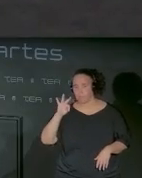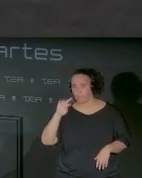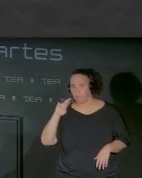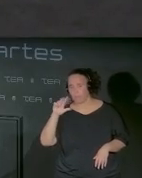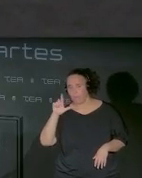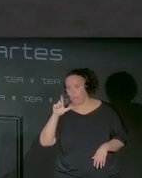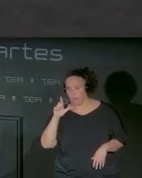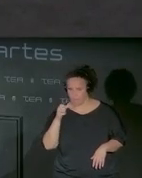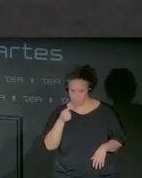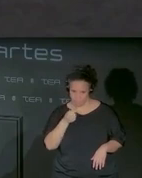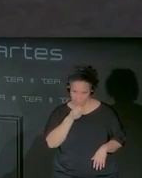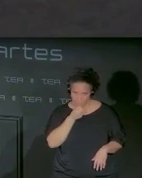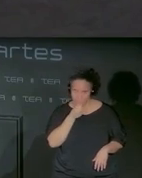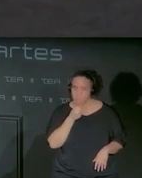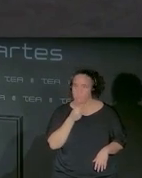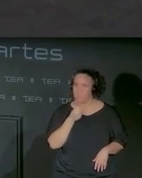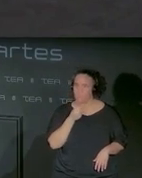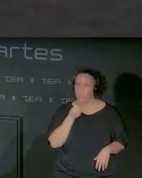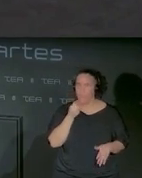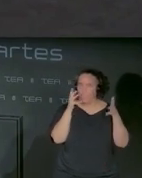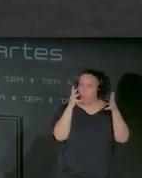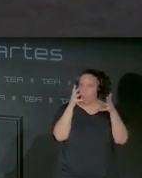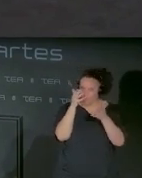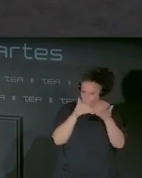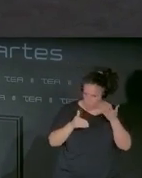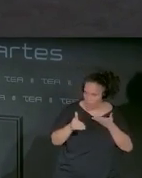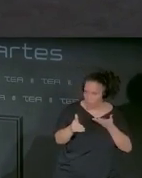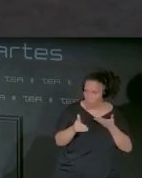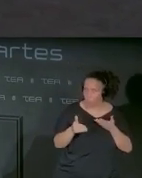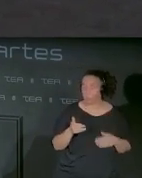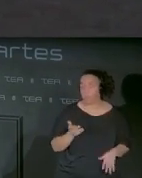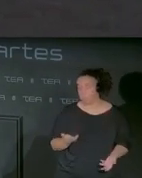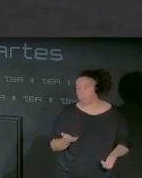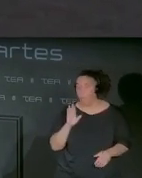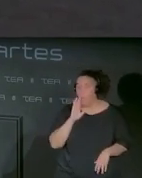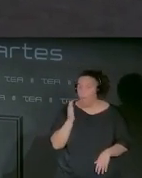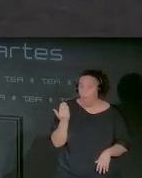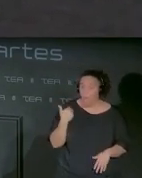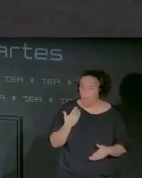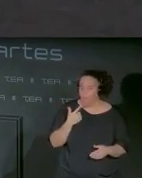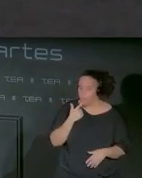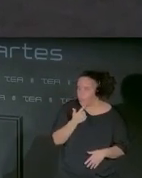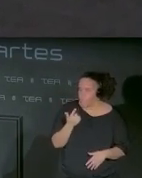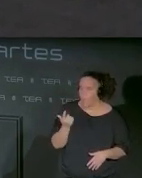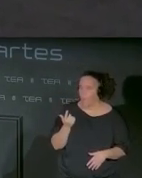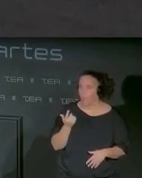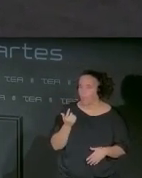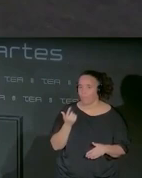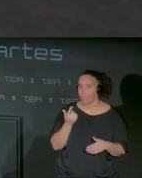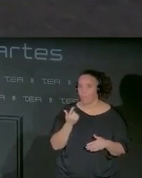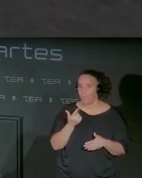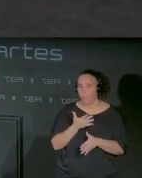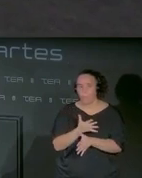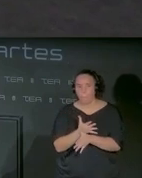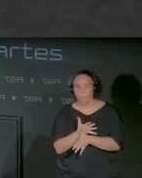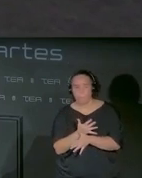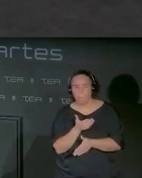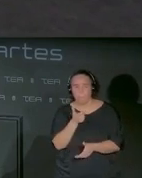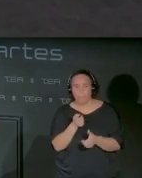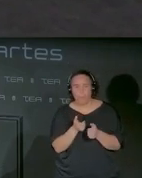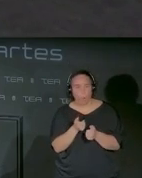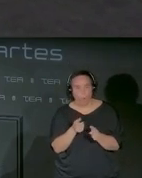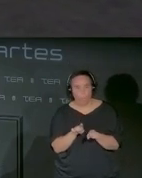today artistic because of the technological possibilities. I would disagree. I think that video games are